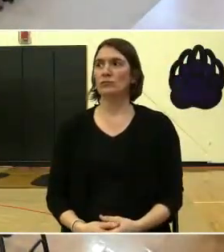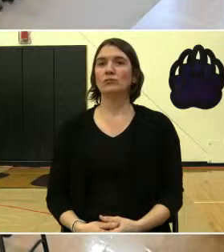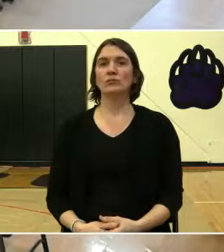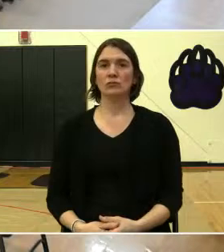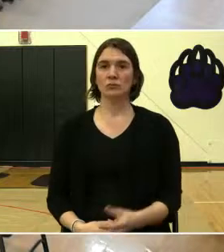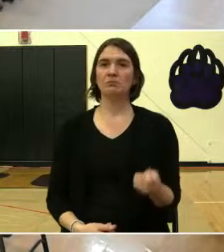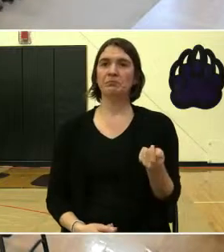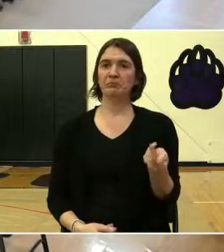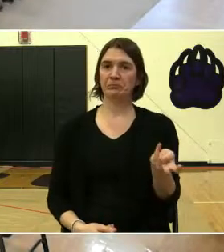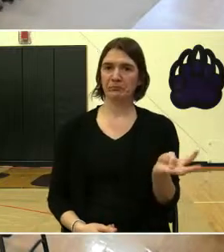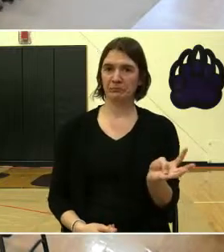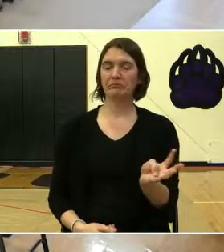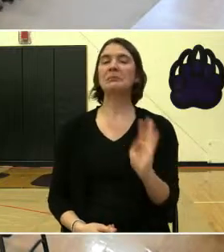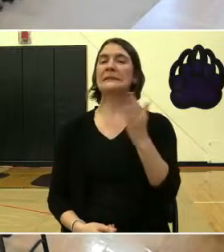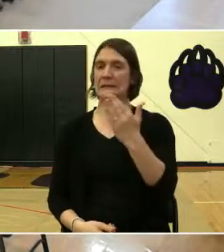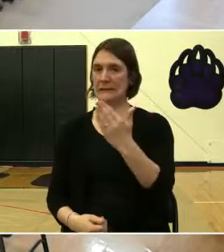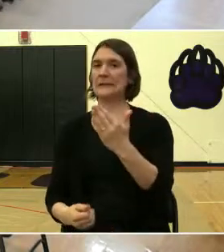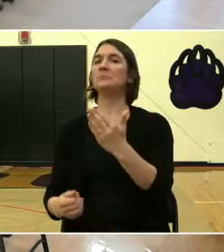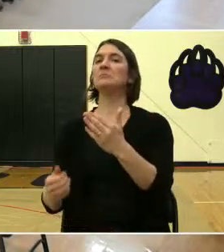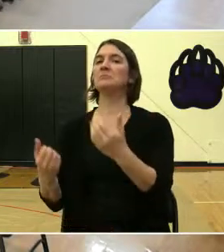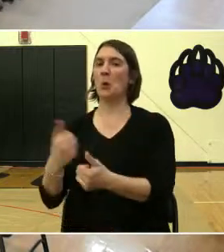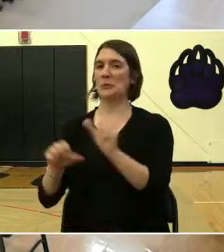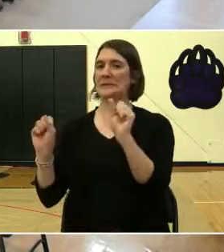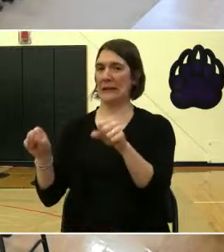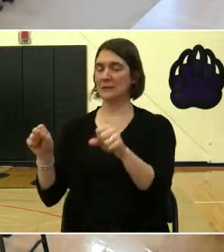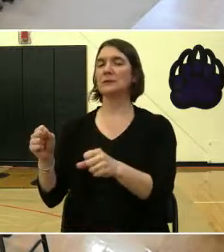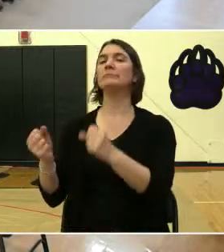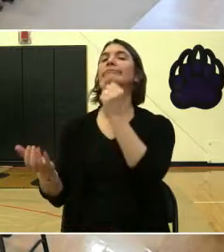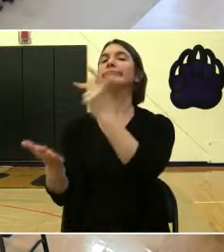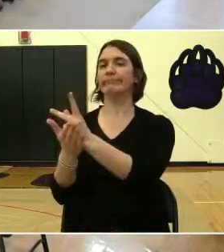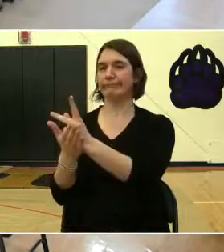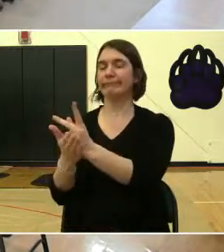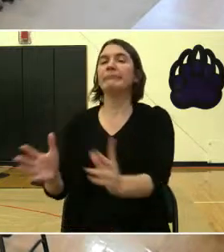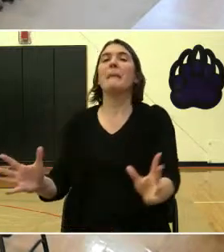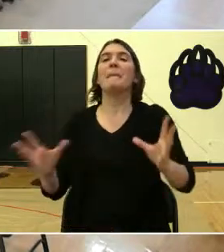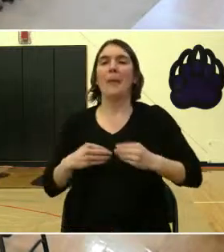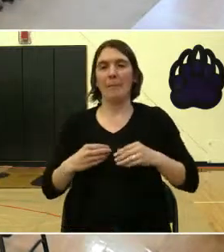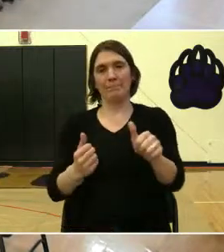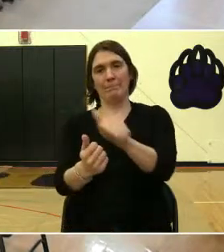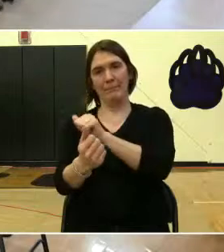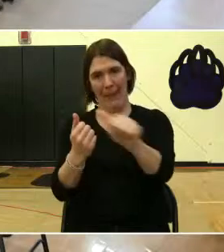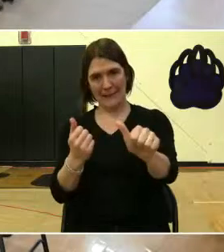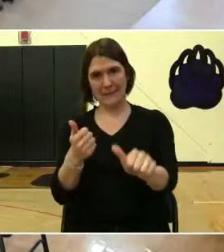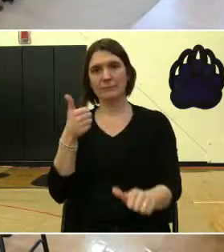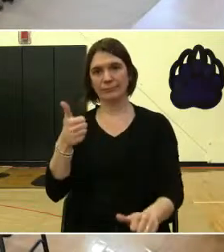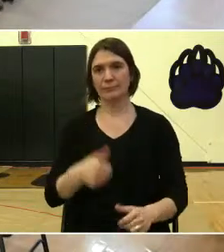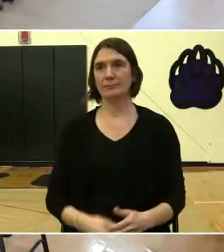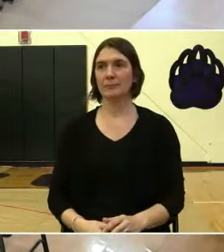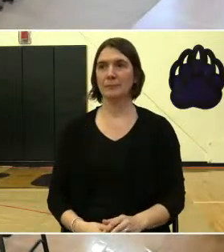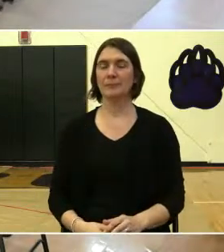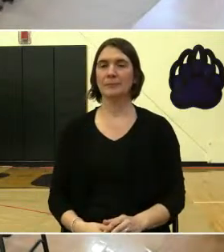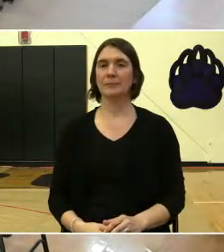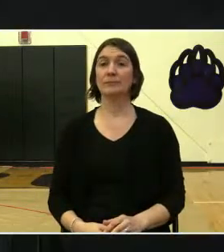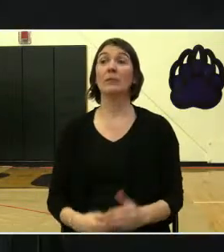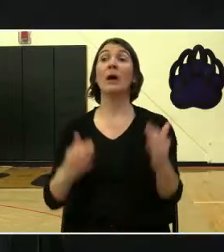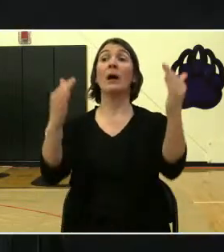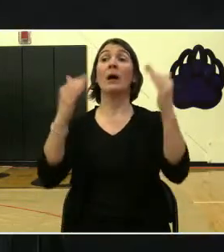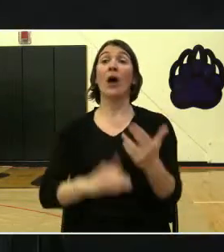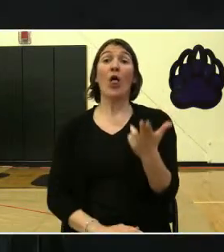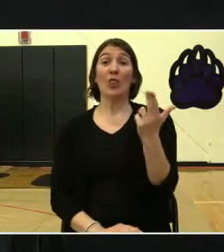nay the eyes appear to have it the eyes do have it and you've adopted article 12